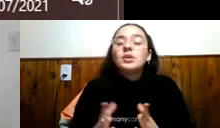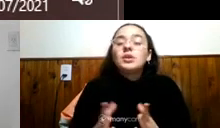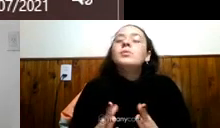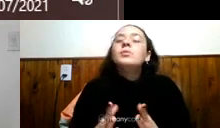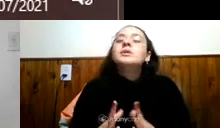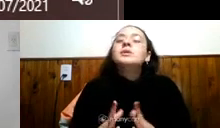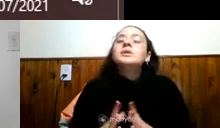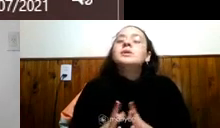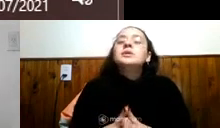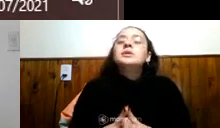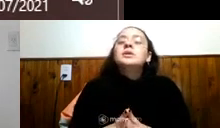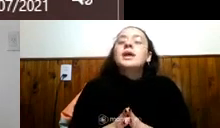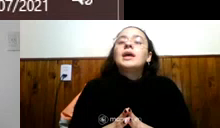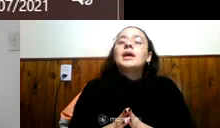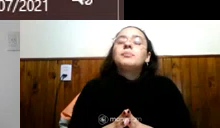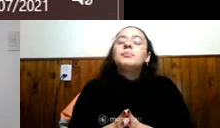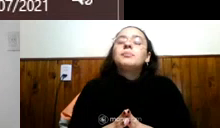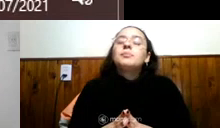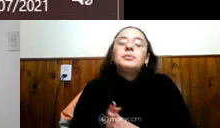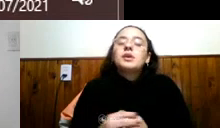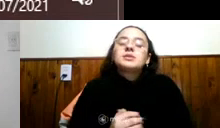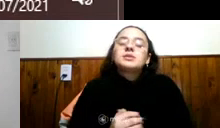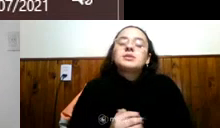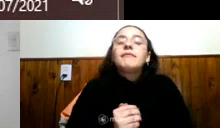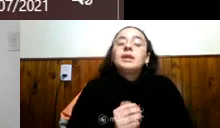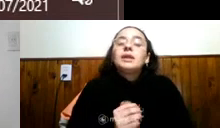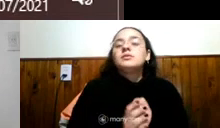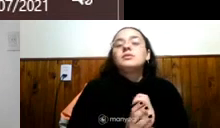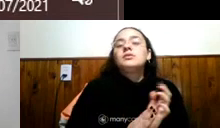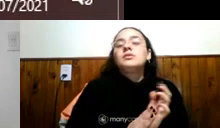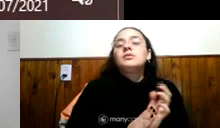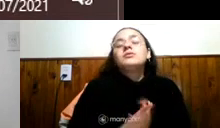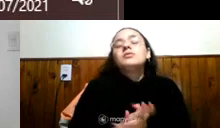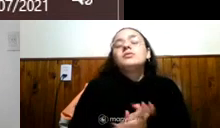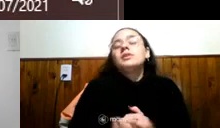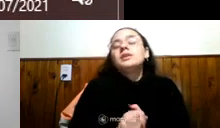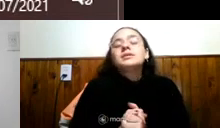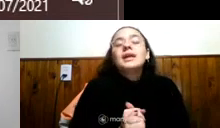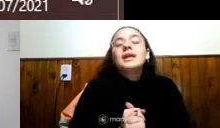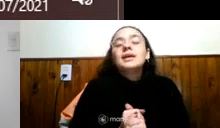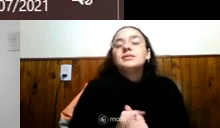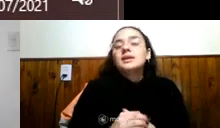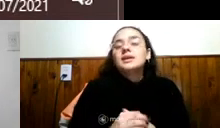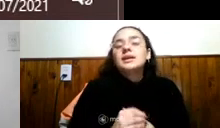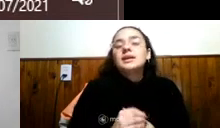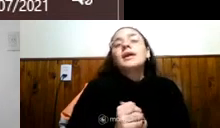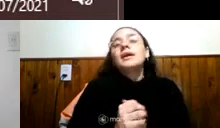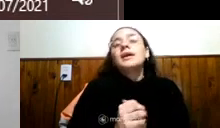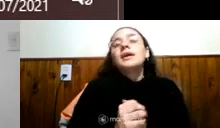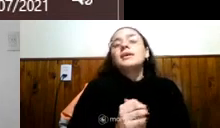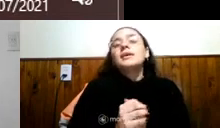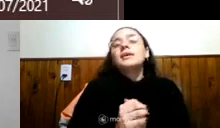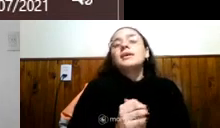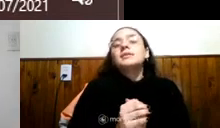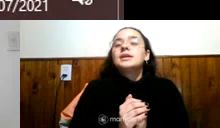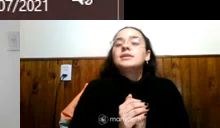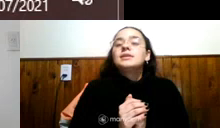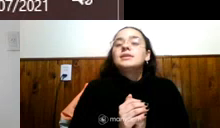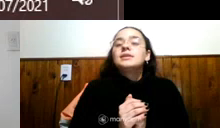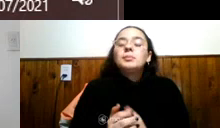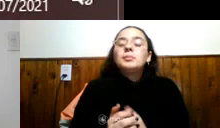slow, and the people doesn't have many money. Not isn't like Canada, Argentina.